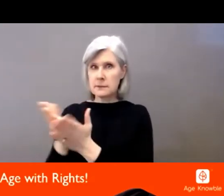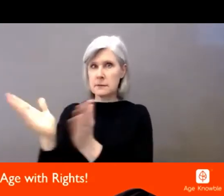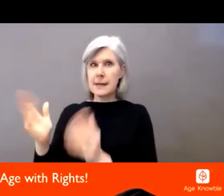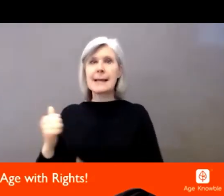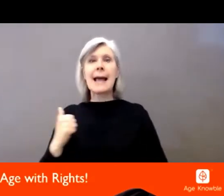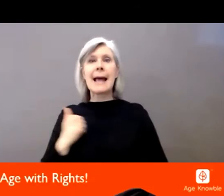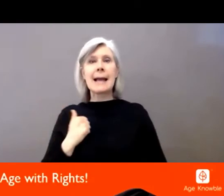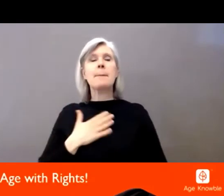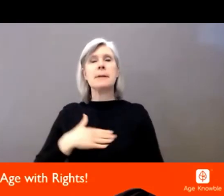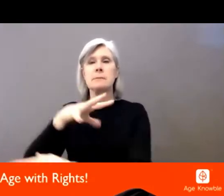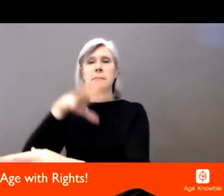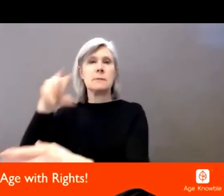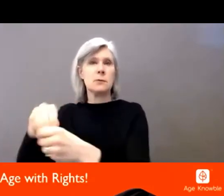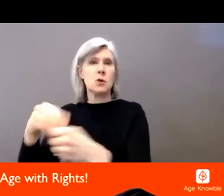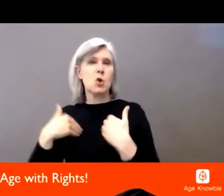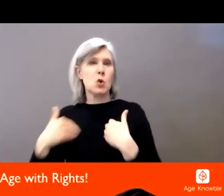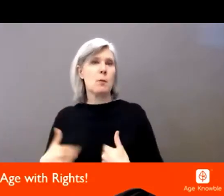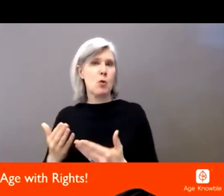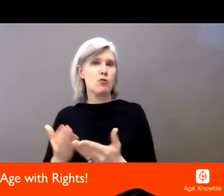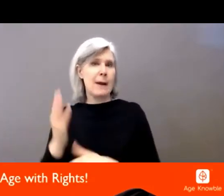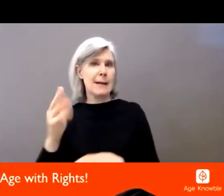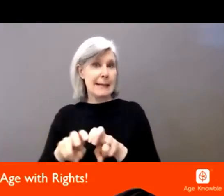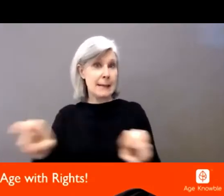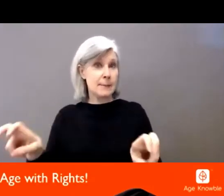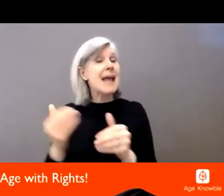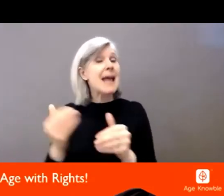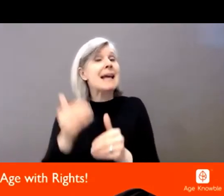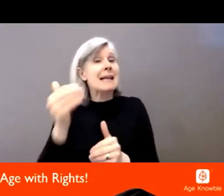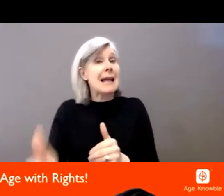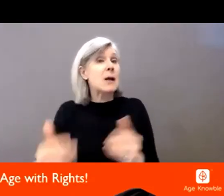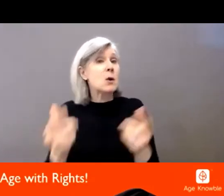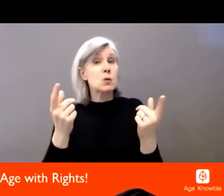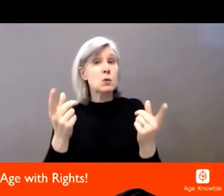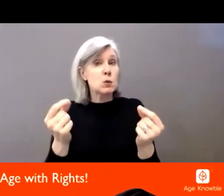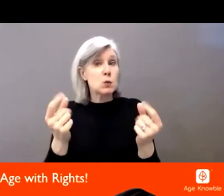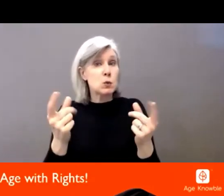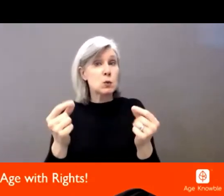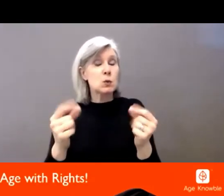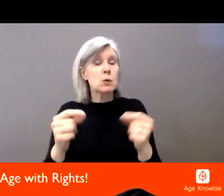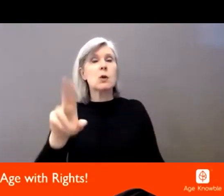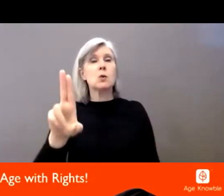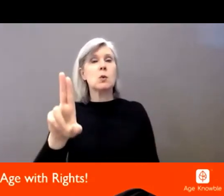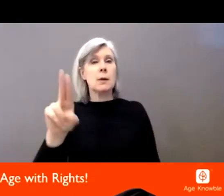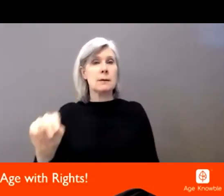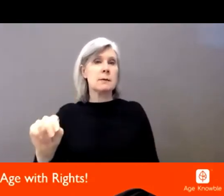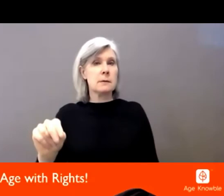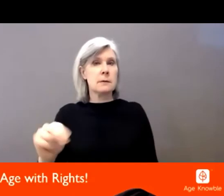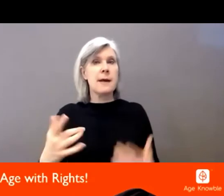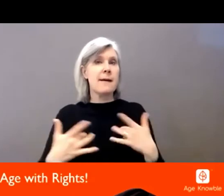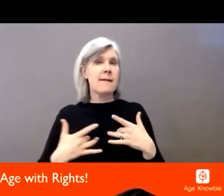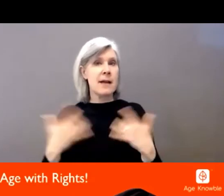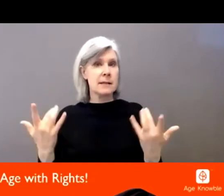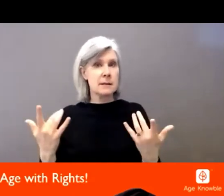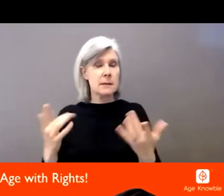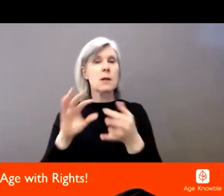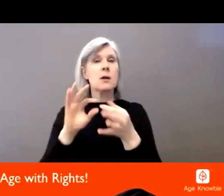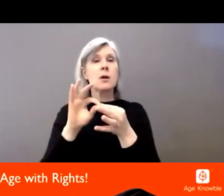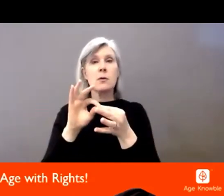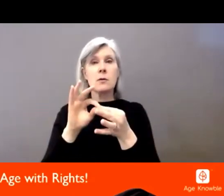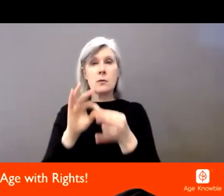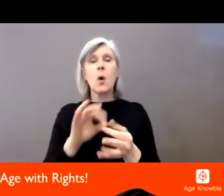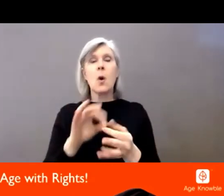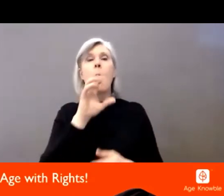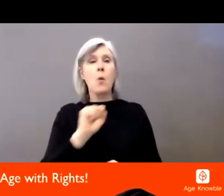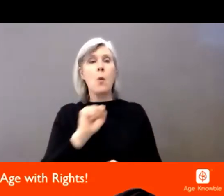to hold an official United Nations event at the annual United Nations meeting on older persons, which Margaret Young referred